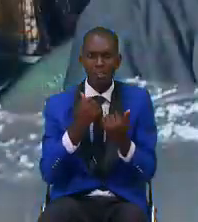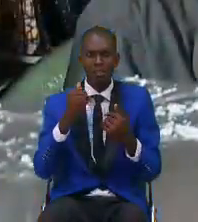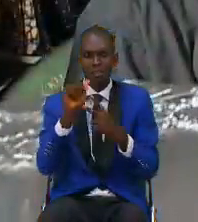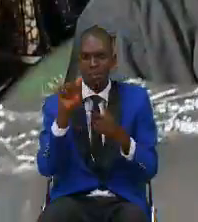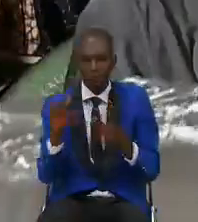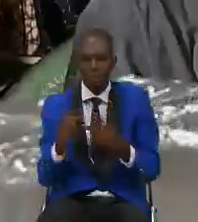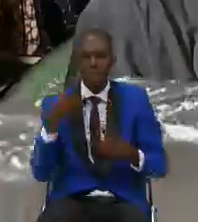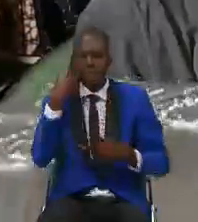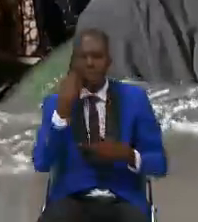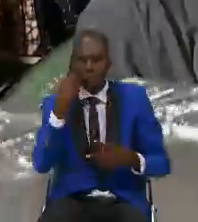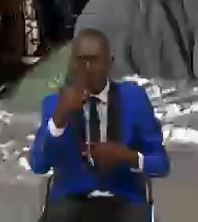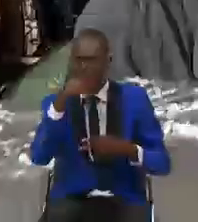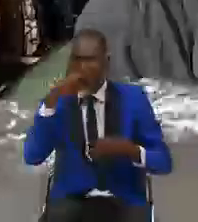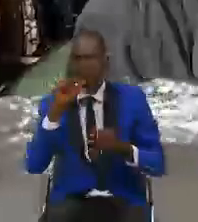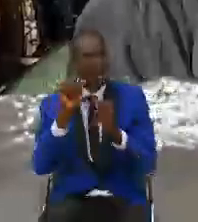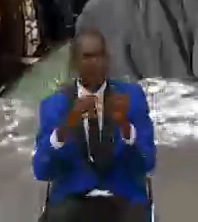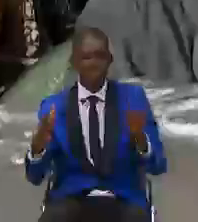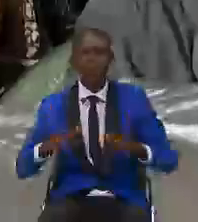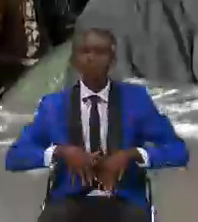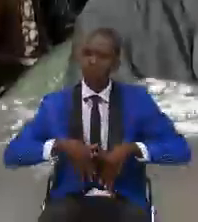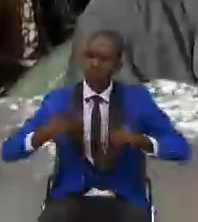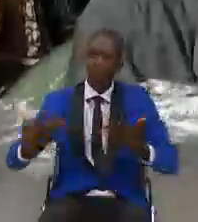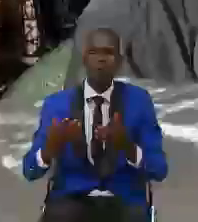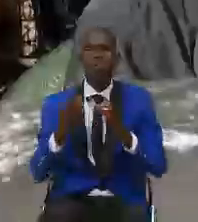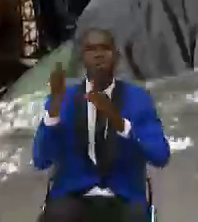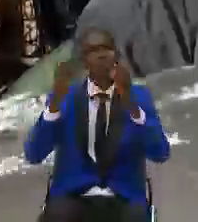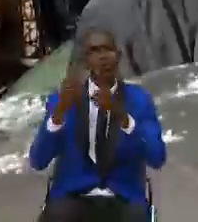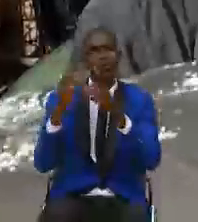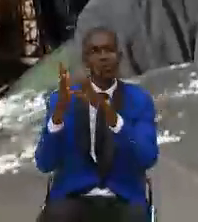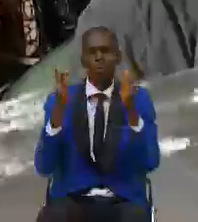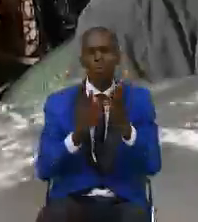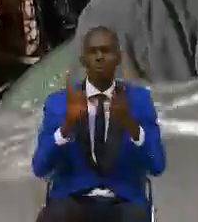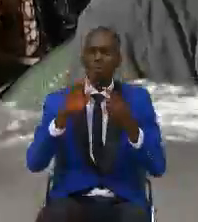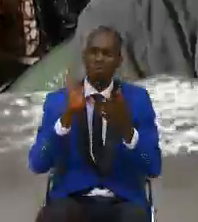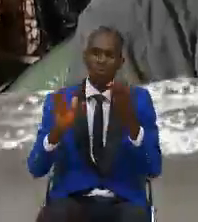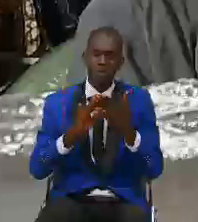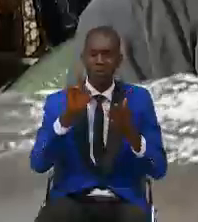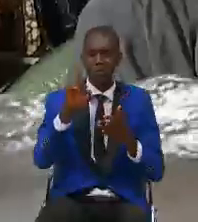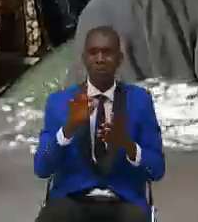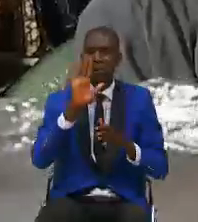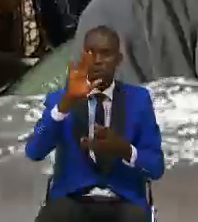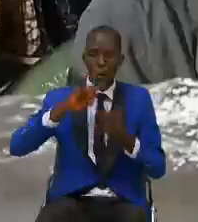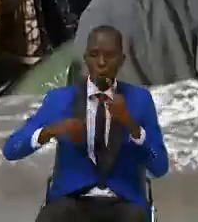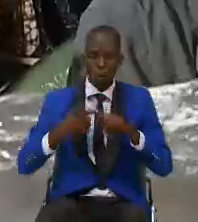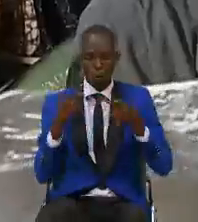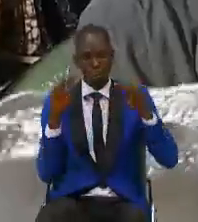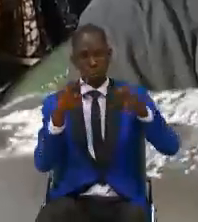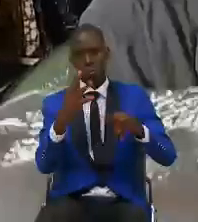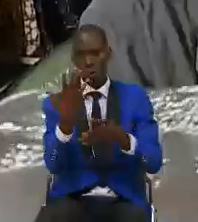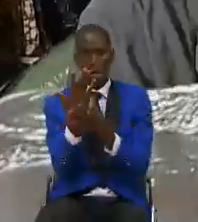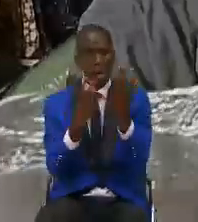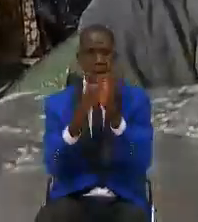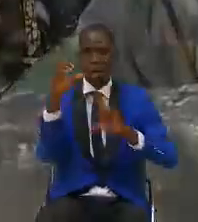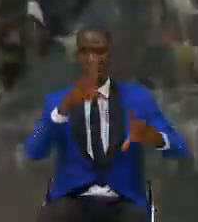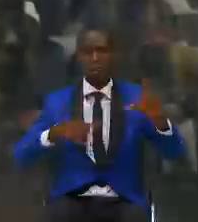you say, yes, Lord, I come to the Lord. He will save you now. And then he will change your life. He'll transform your life. Holiness will